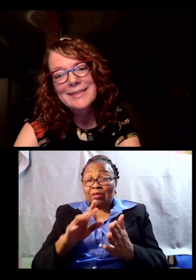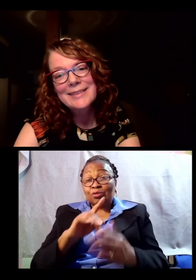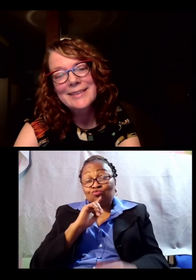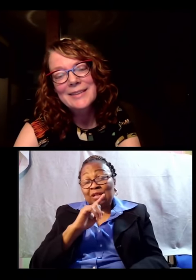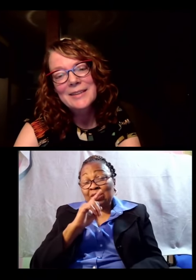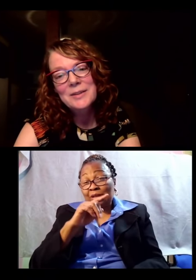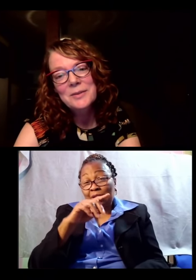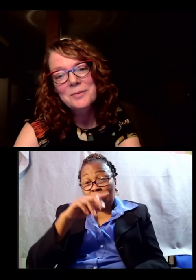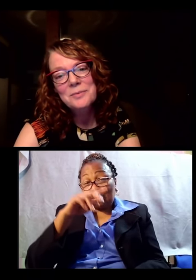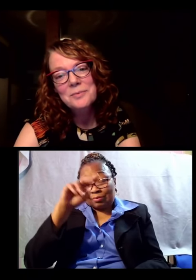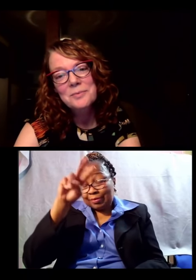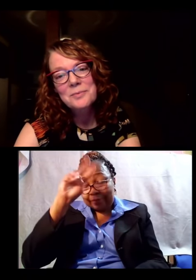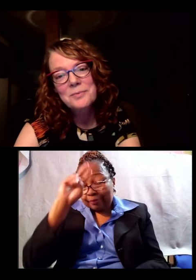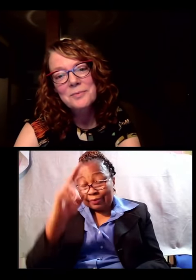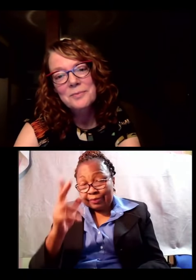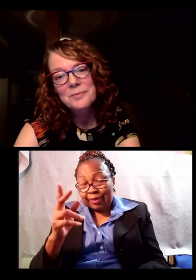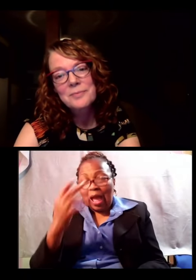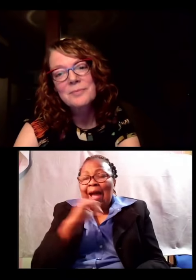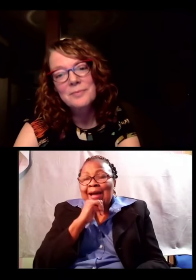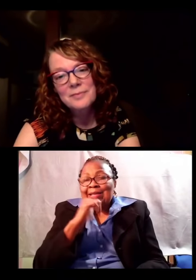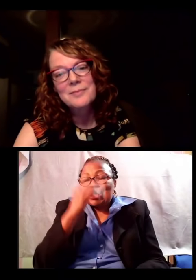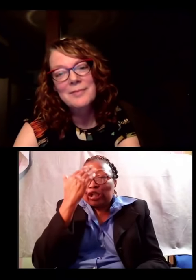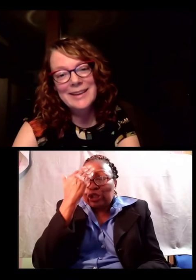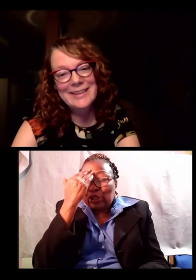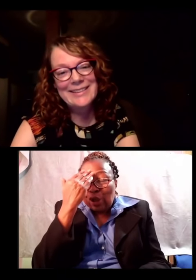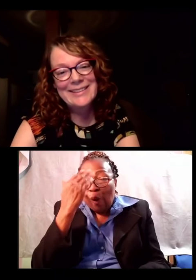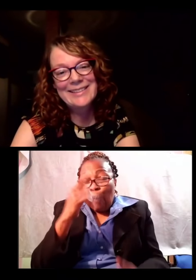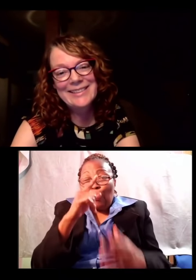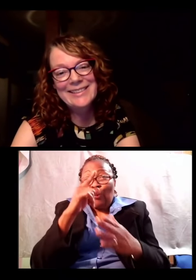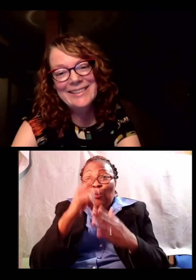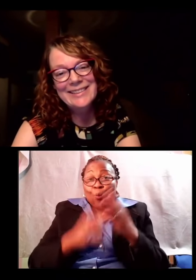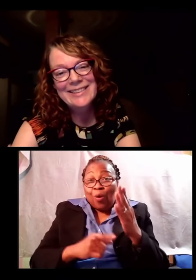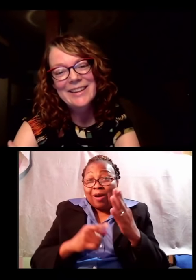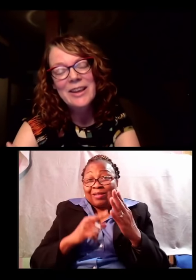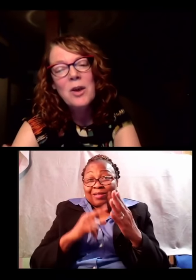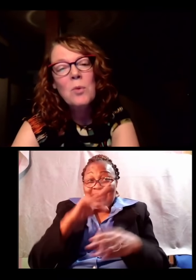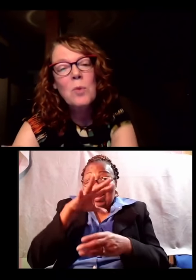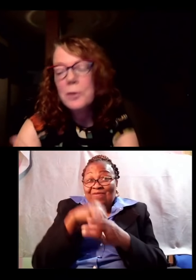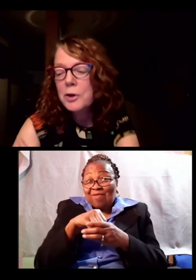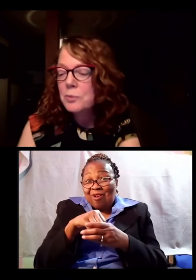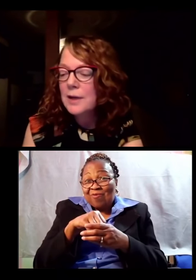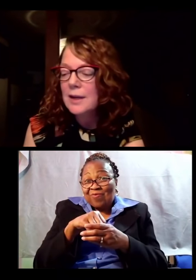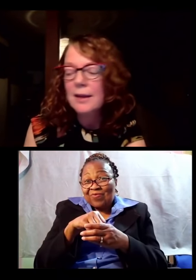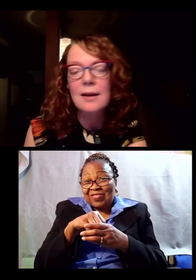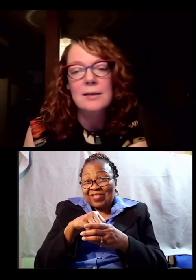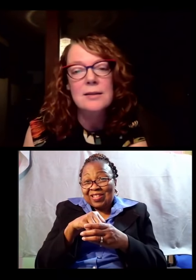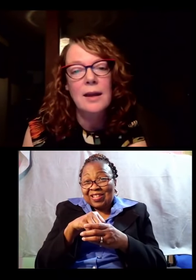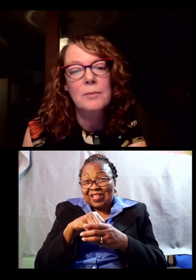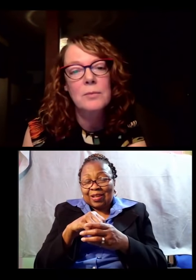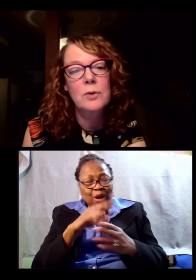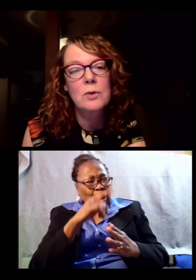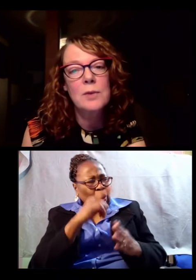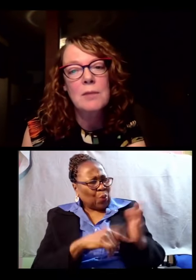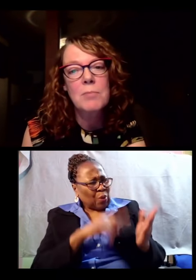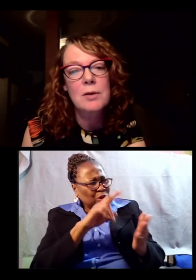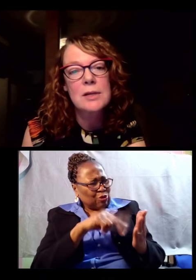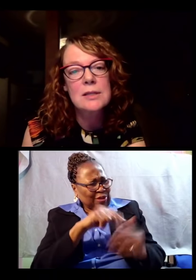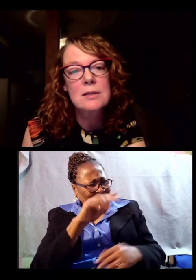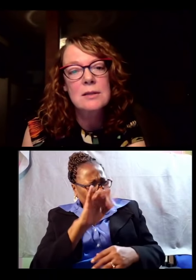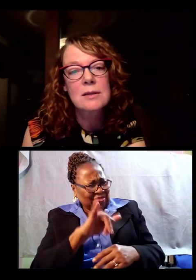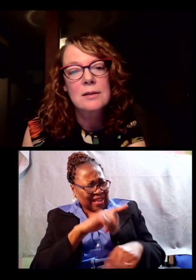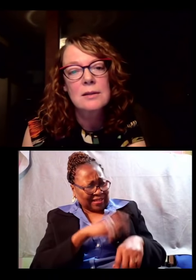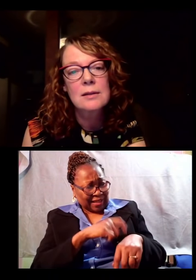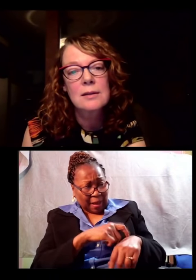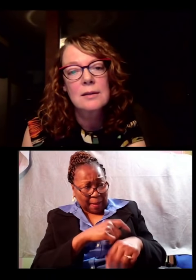I was not aware of what it would actually involve. Well, were you reading at that time? Were you reading